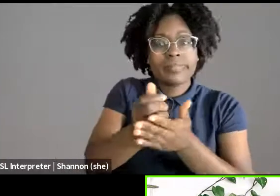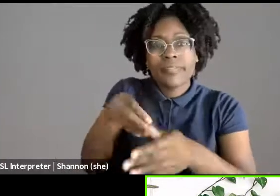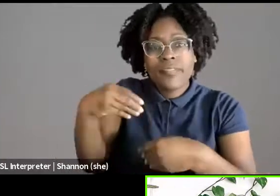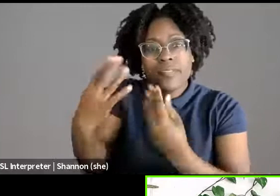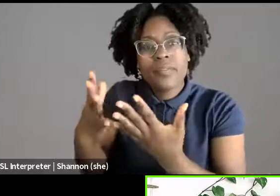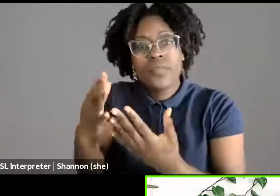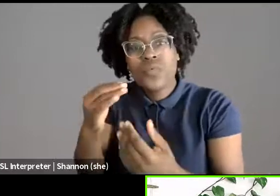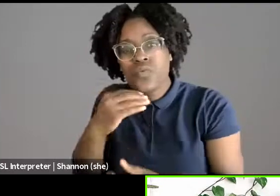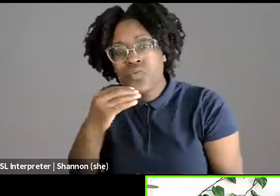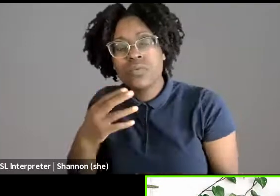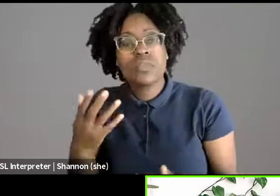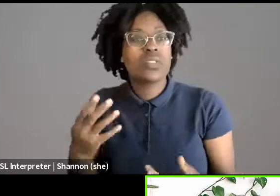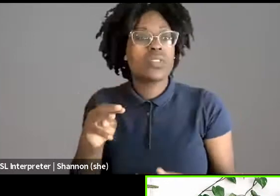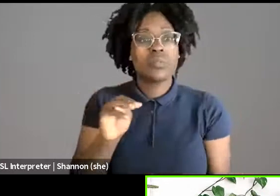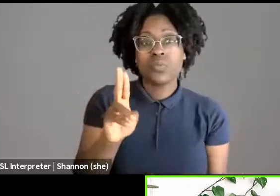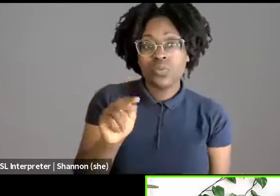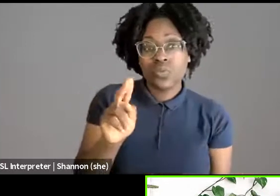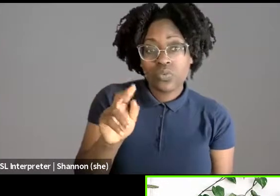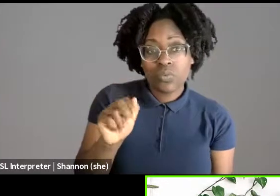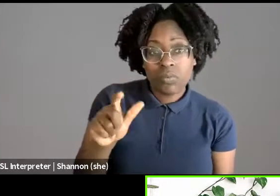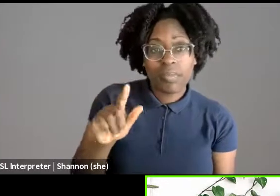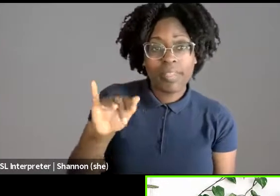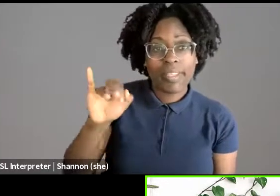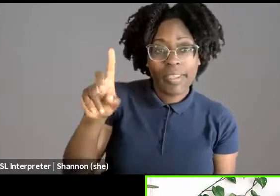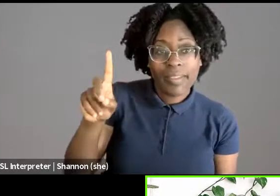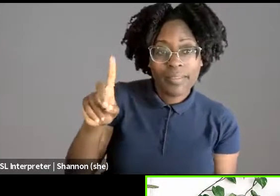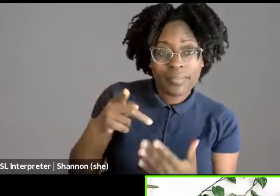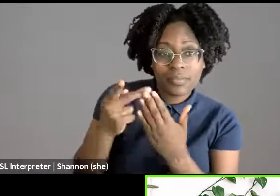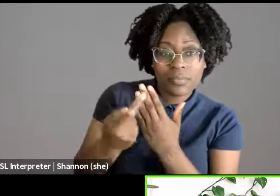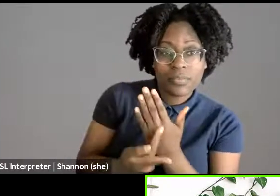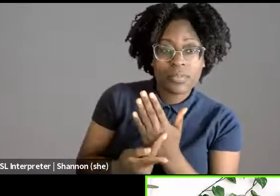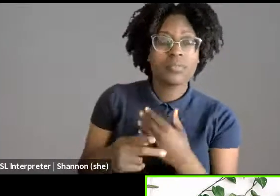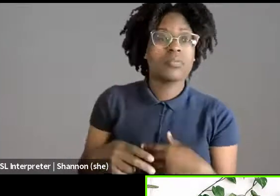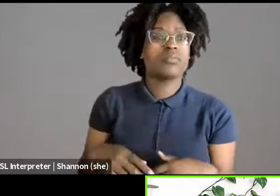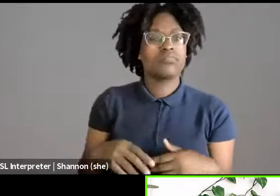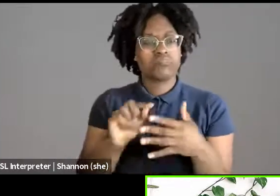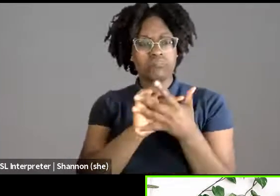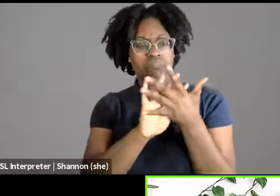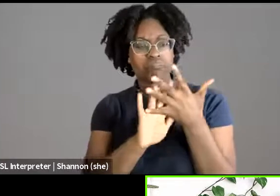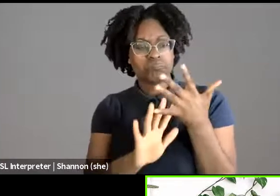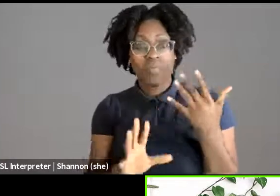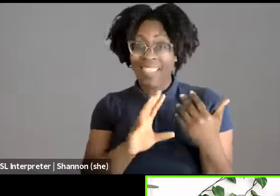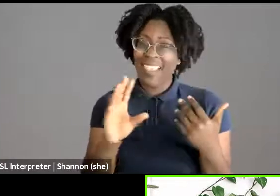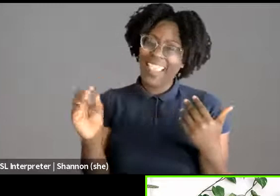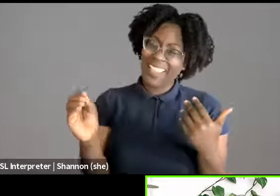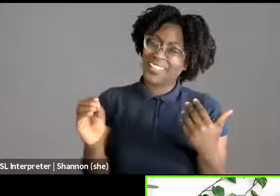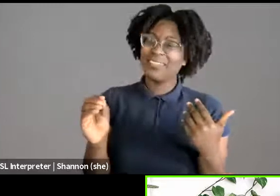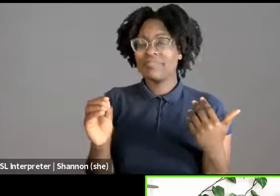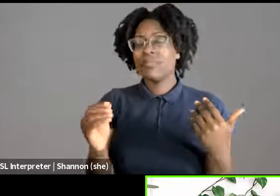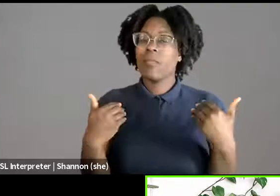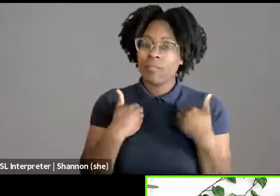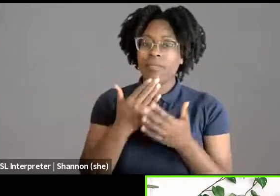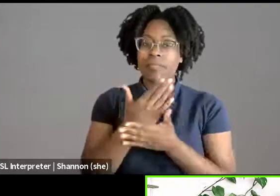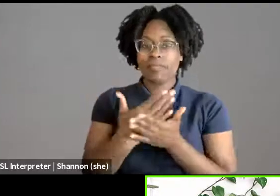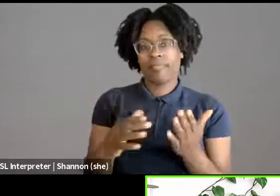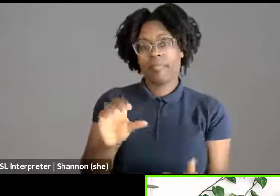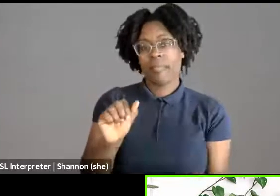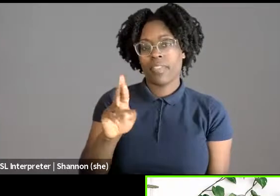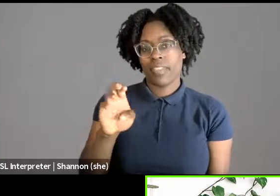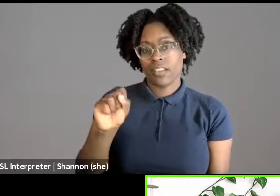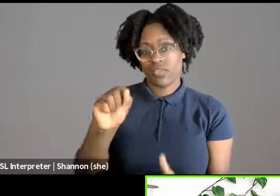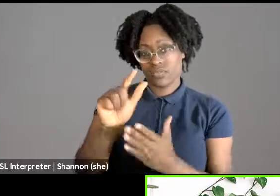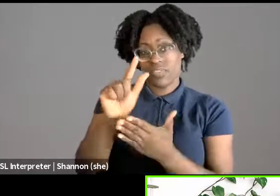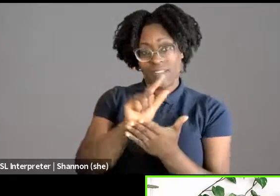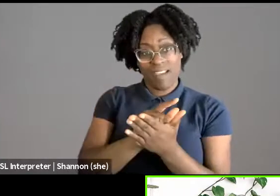mutual aid programs. And again, there's CARES Act funding that's come to some of these